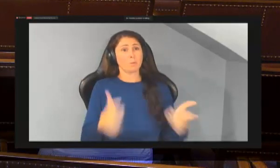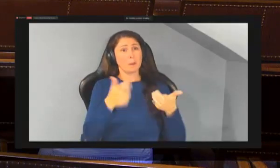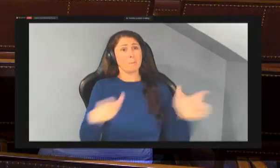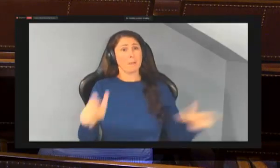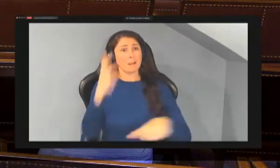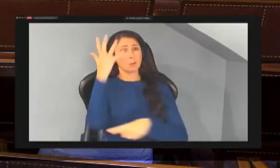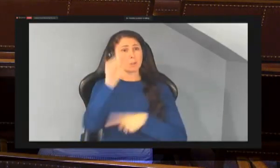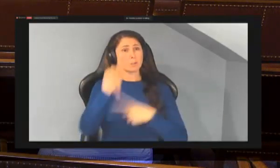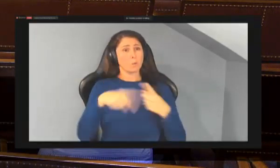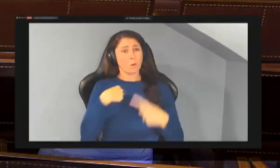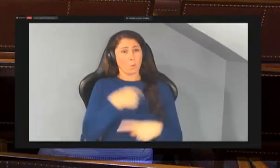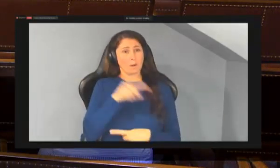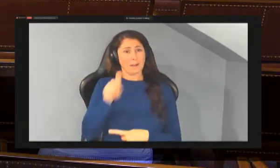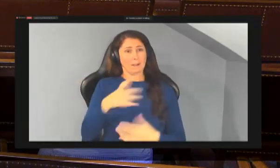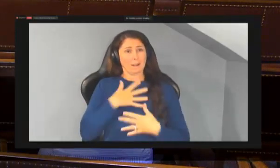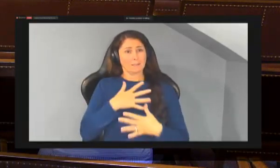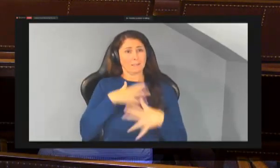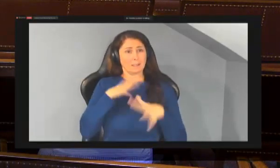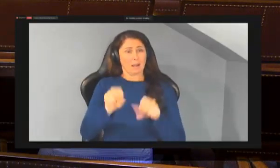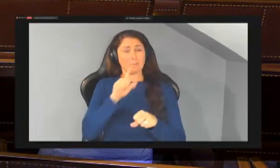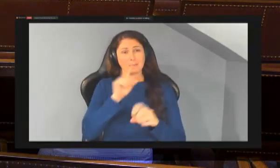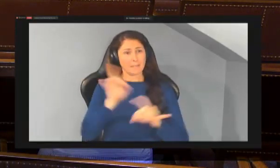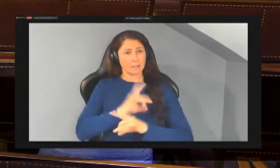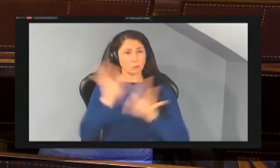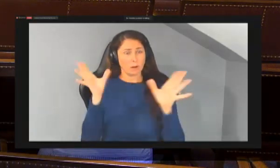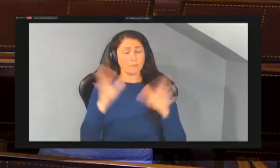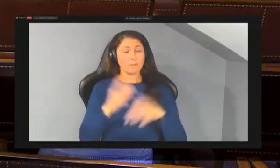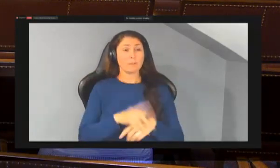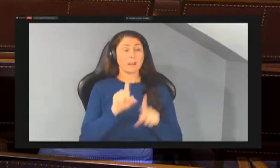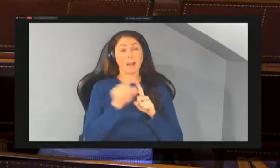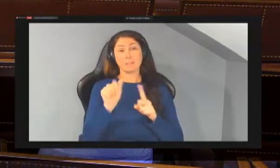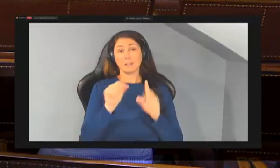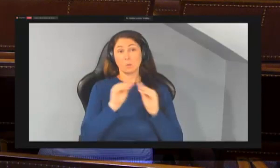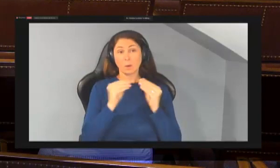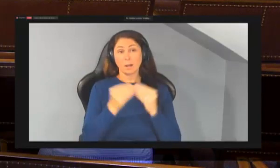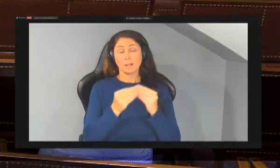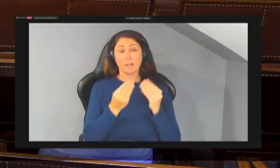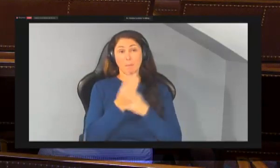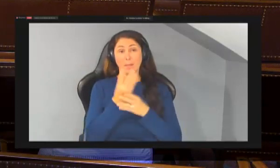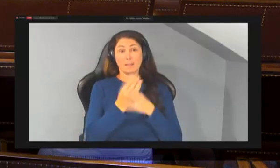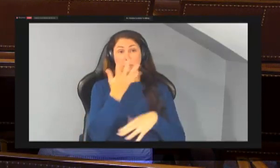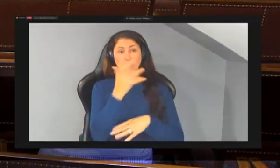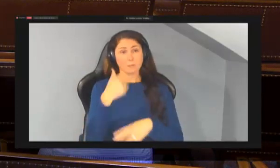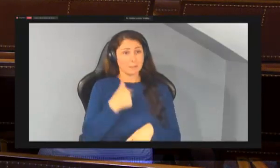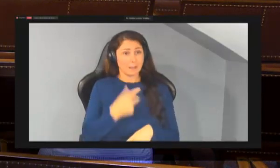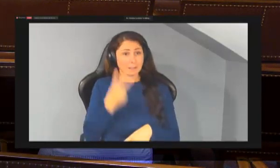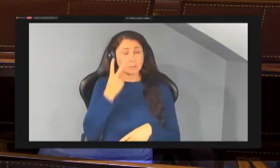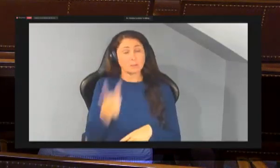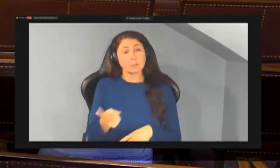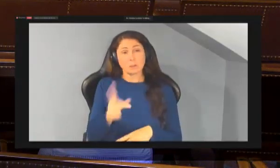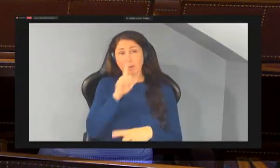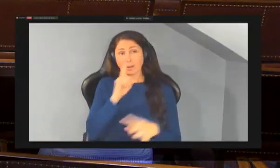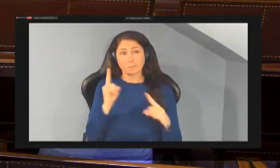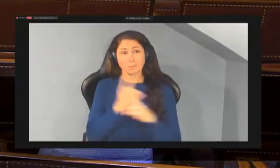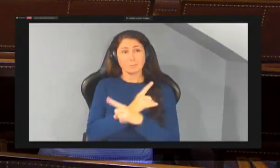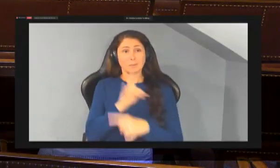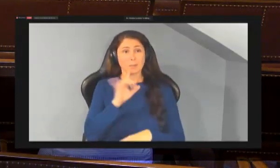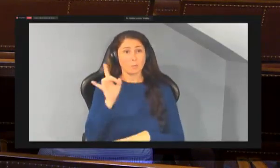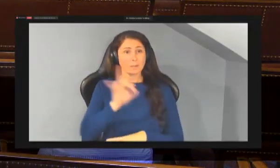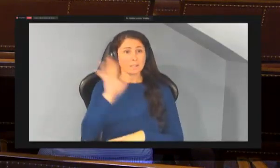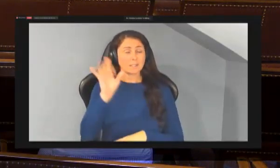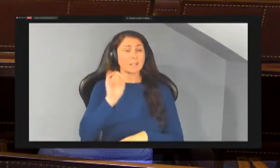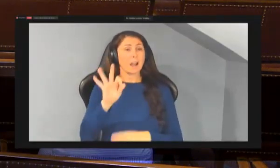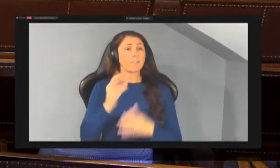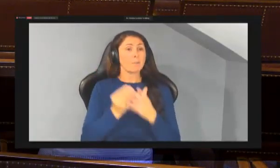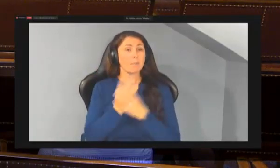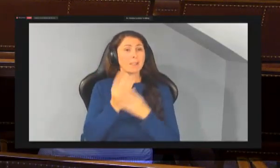sinks for CO2 capture is catastrophic. As an organization planting trees, I saw the irony and ridiculousness of